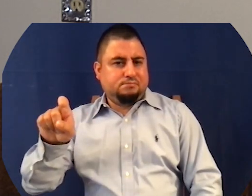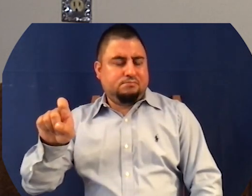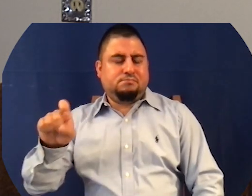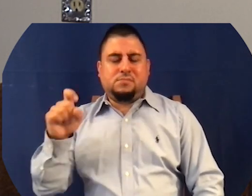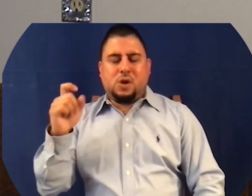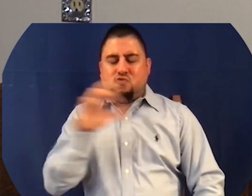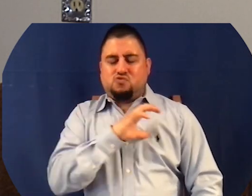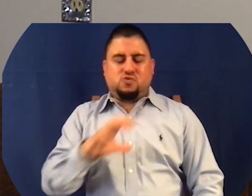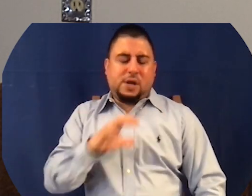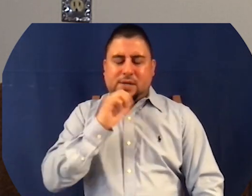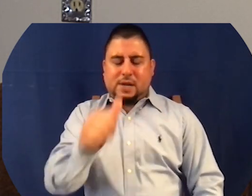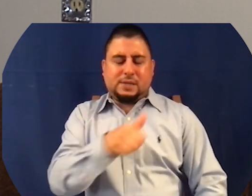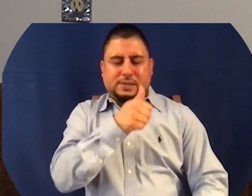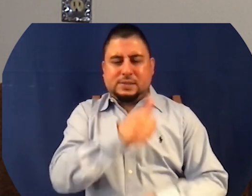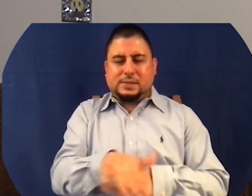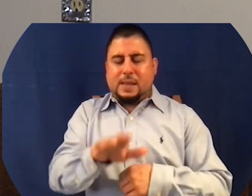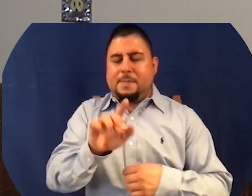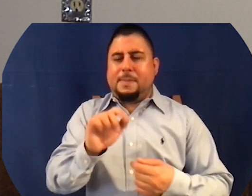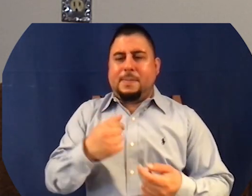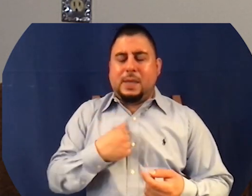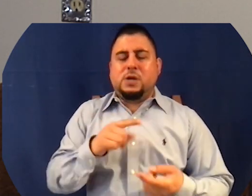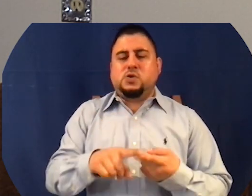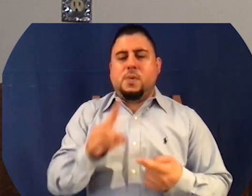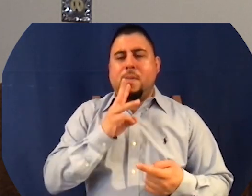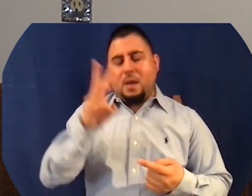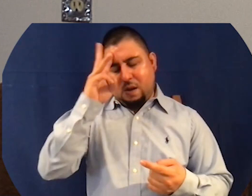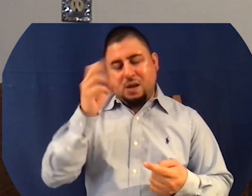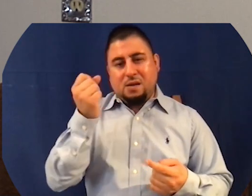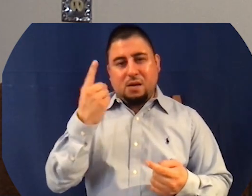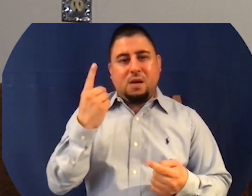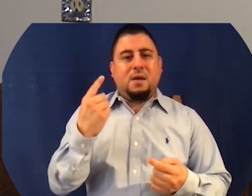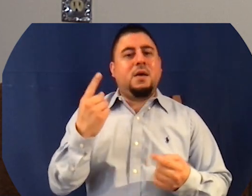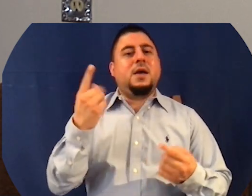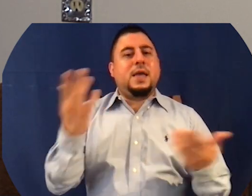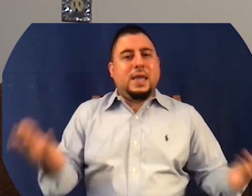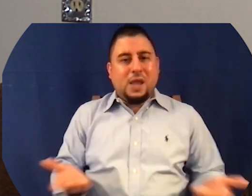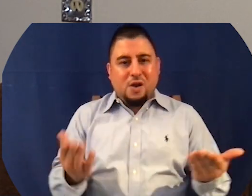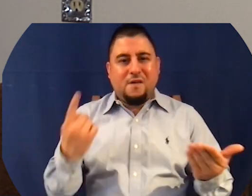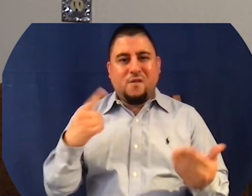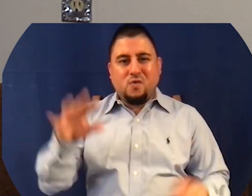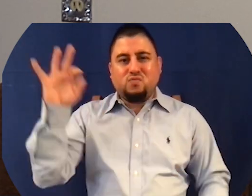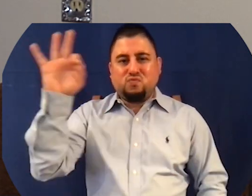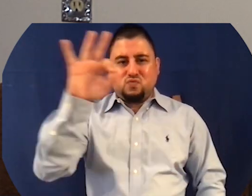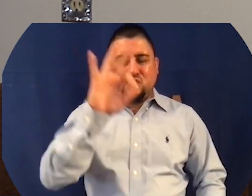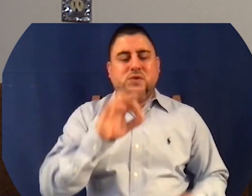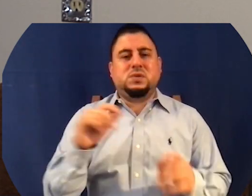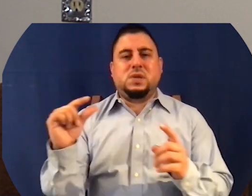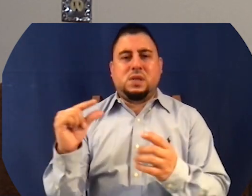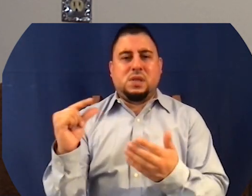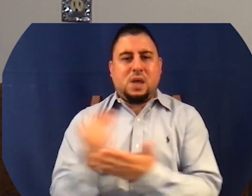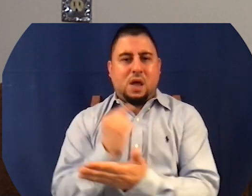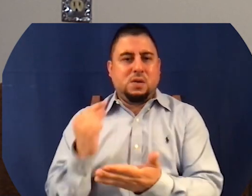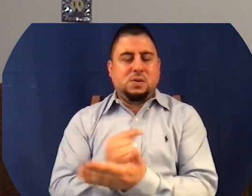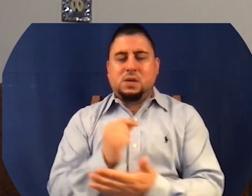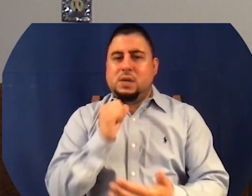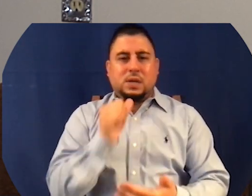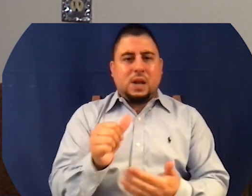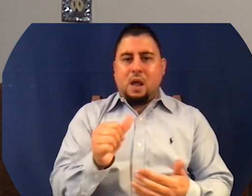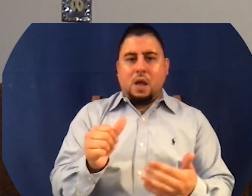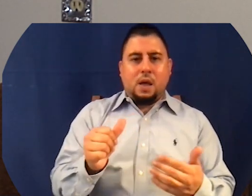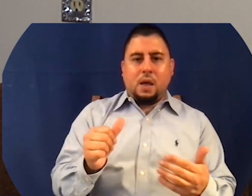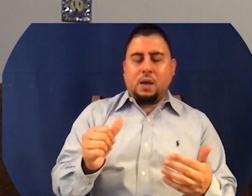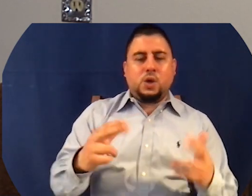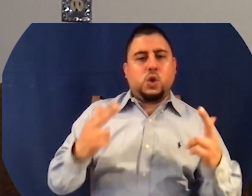For Christ did not send me to baptize, but to preach the gospel, and not with the wisdom of